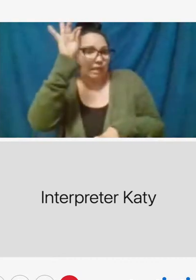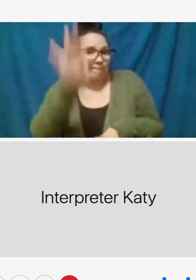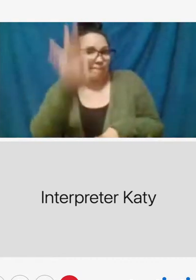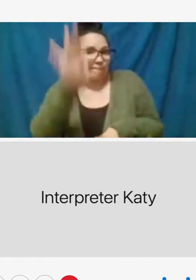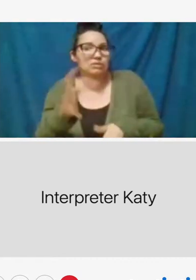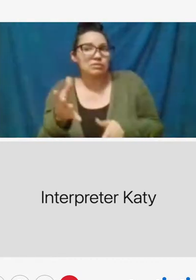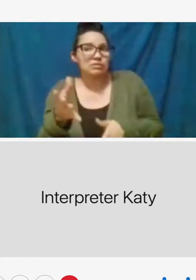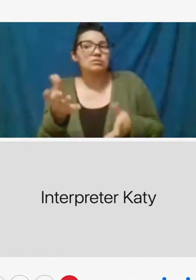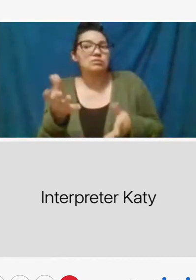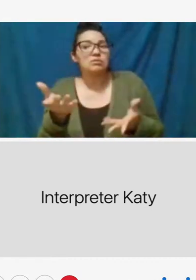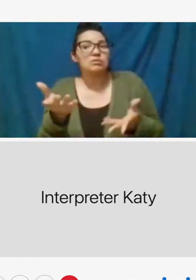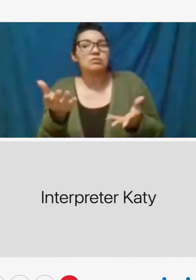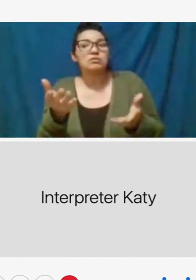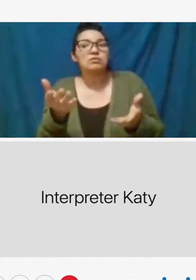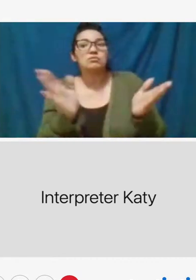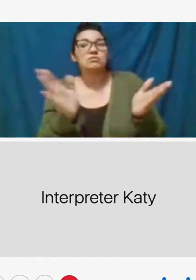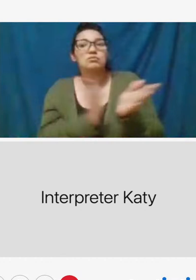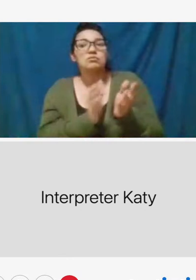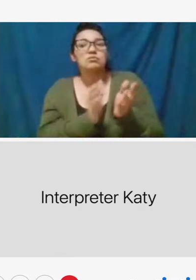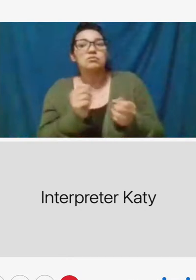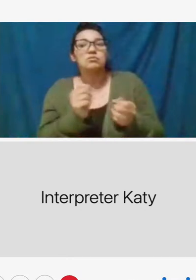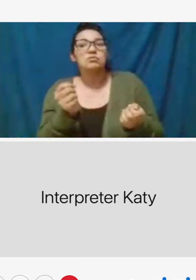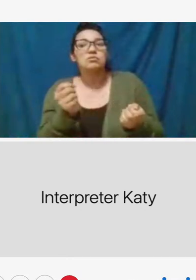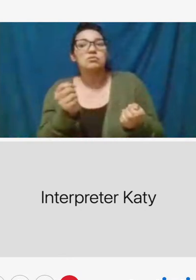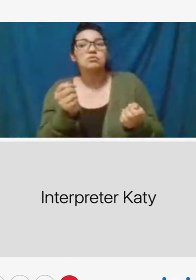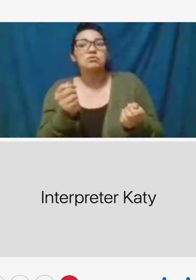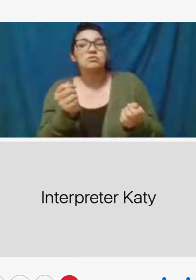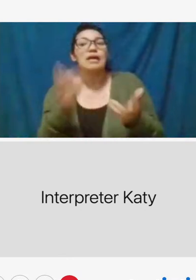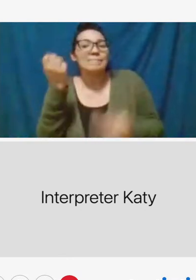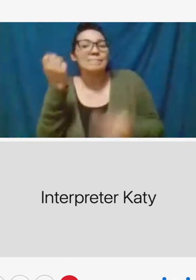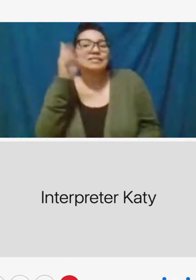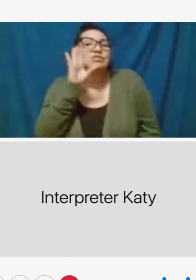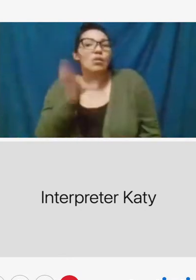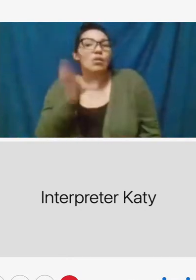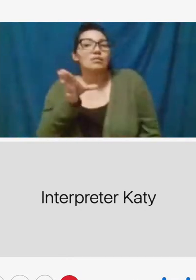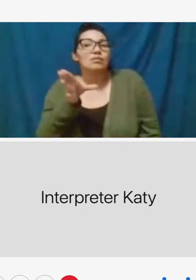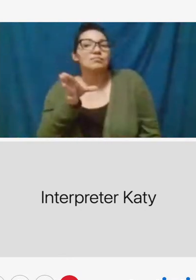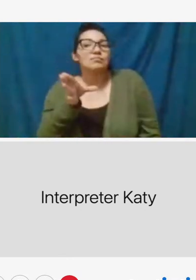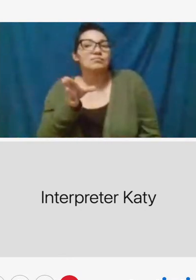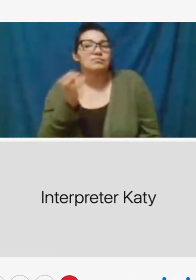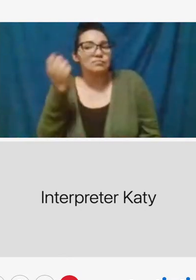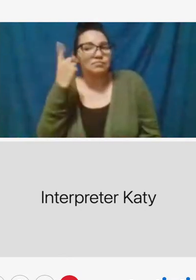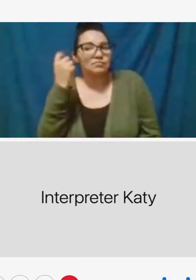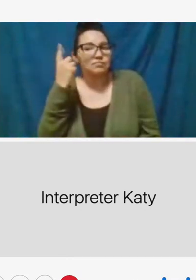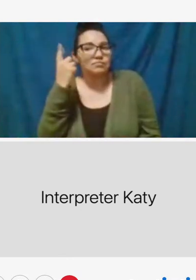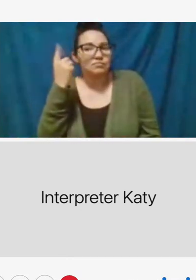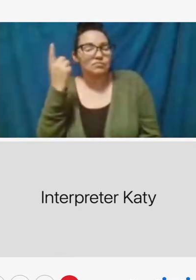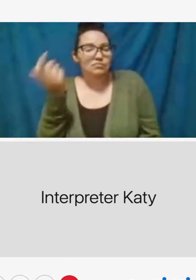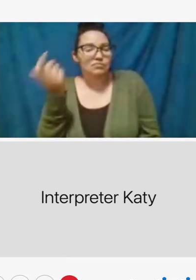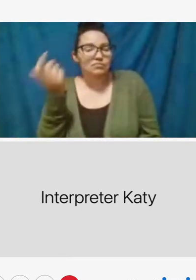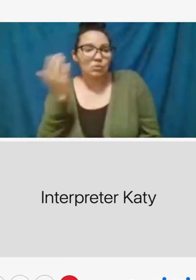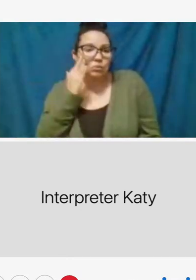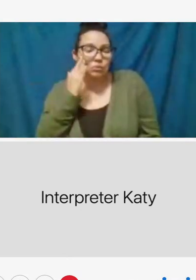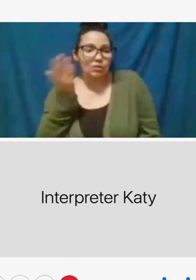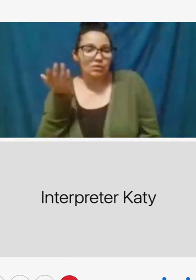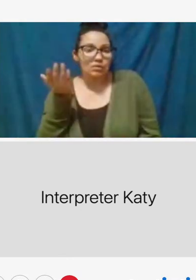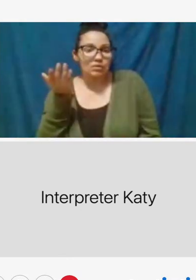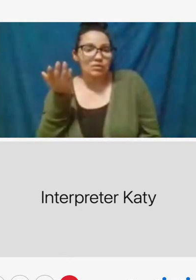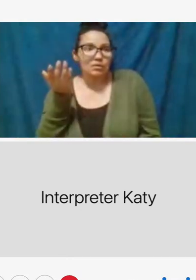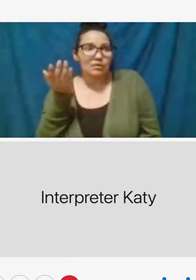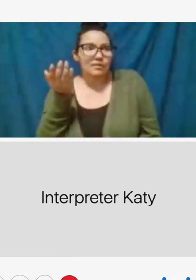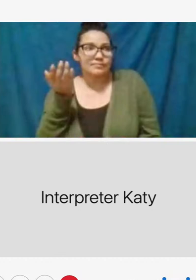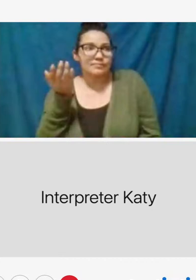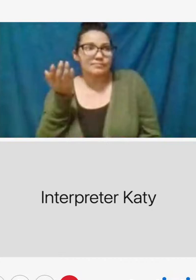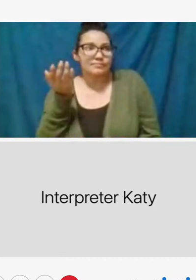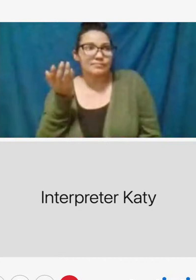think U make sense and that's understandable I'm just saying you know even even if we can order a couple of